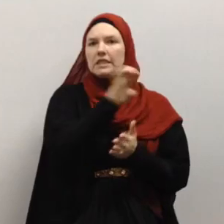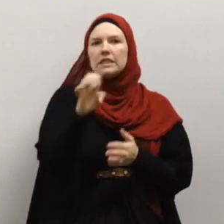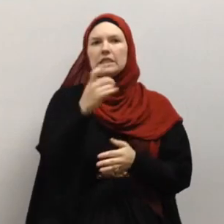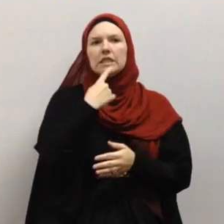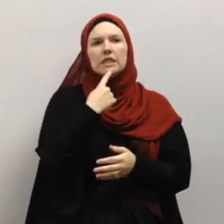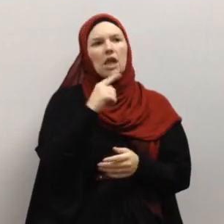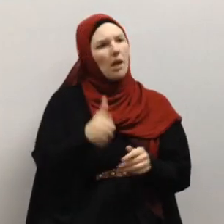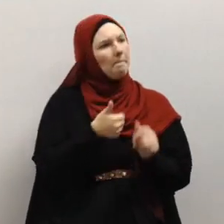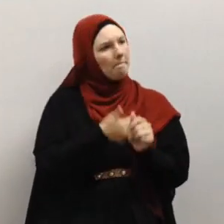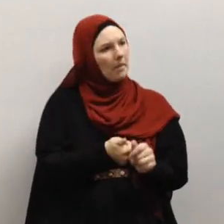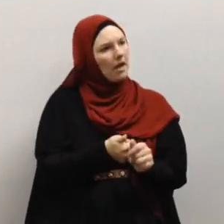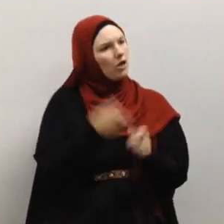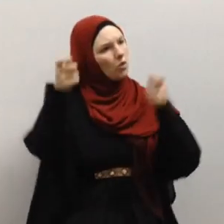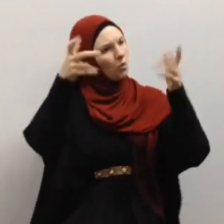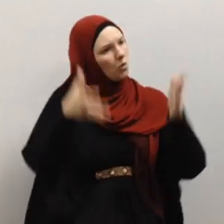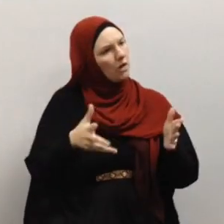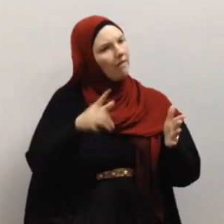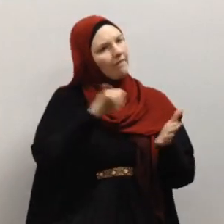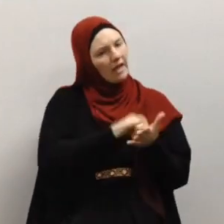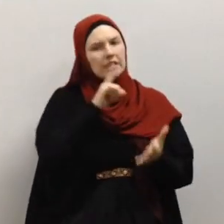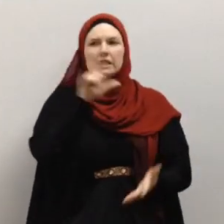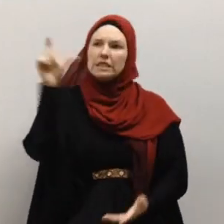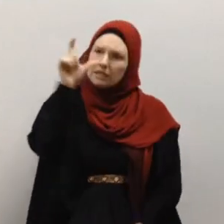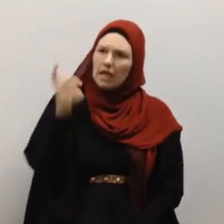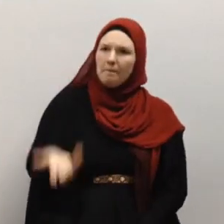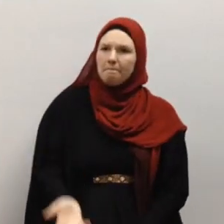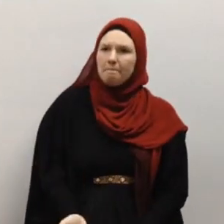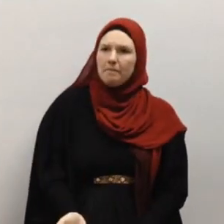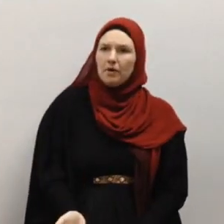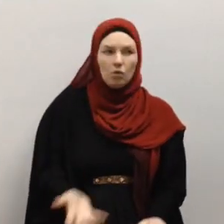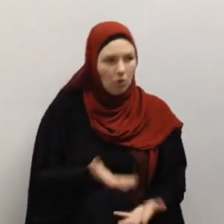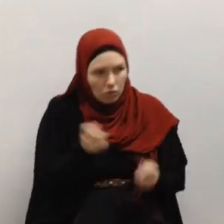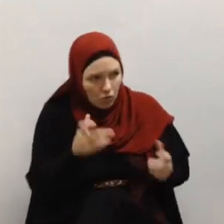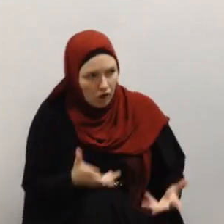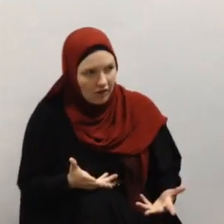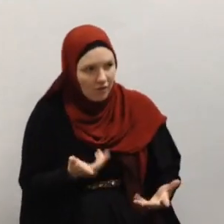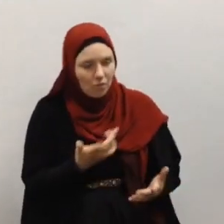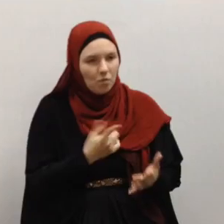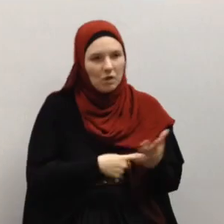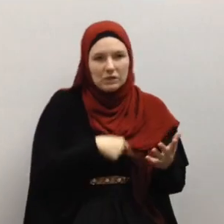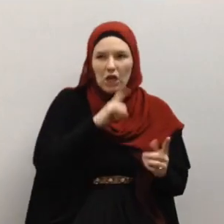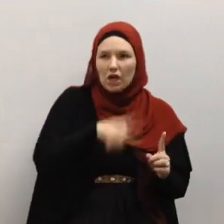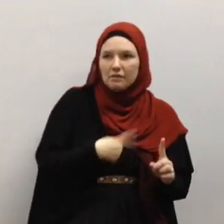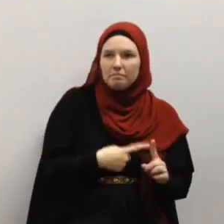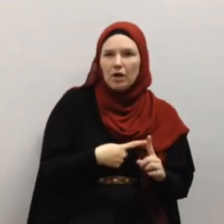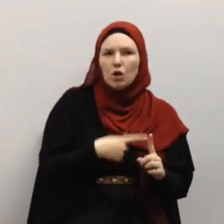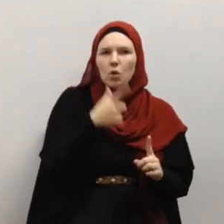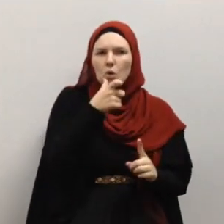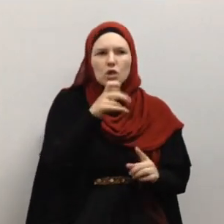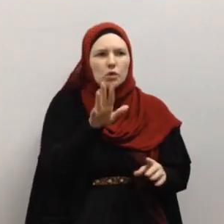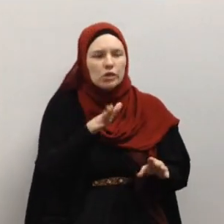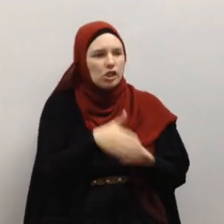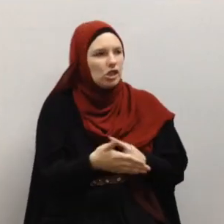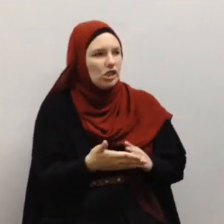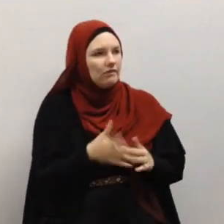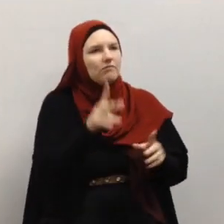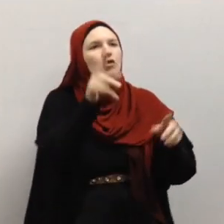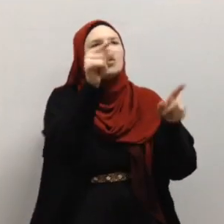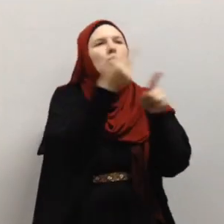Islam. What ruler? What are we talking about? Whom are you cheating? It's Islam. No, it is